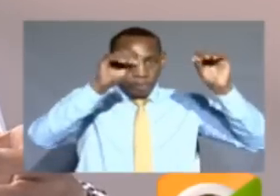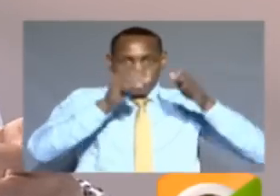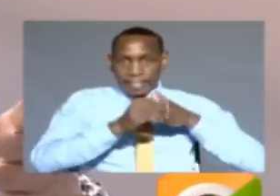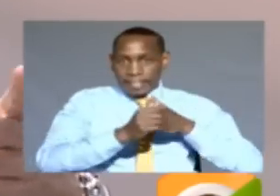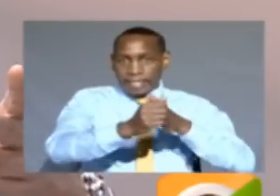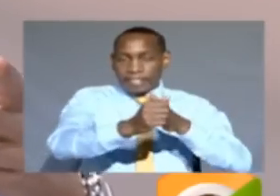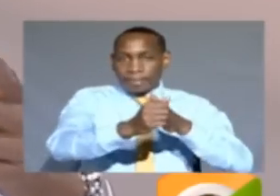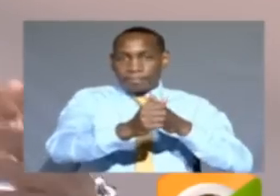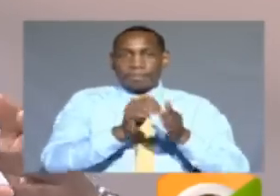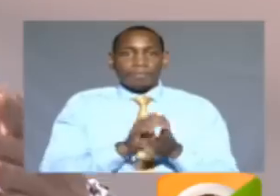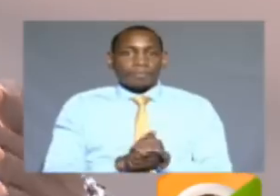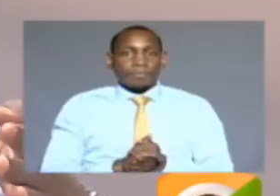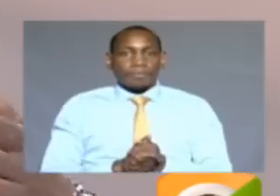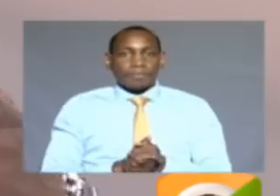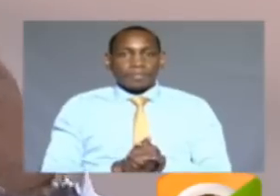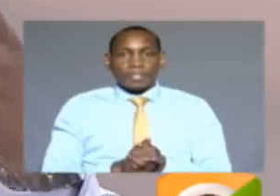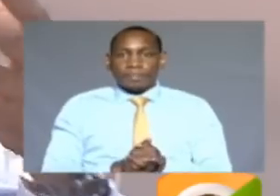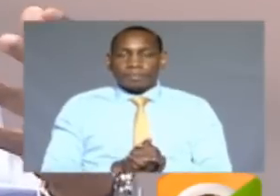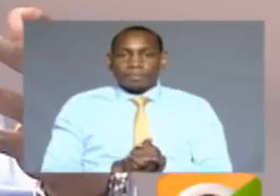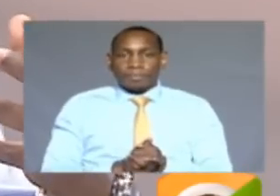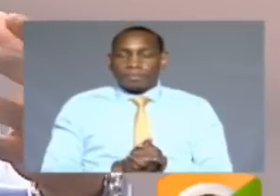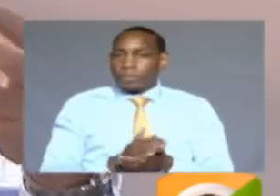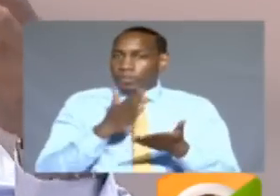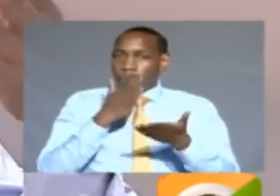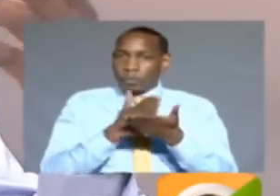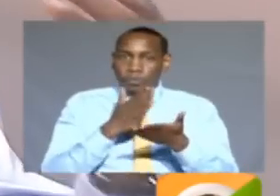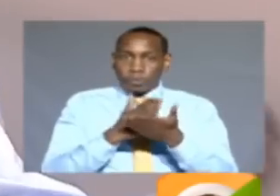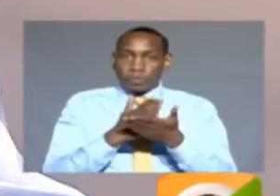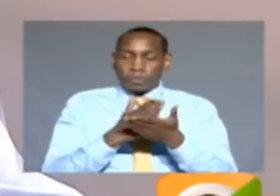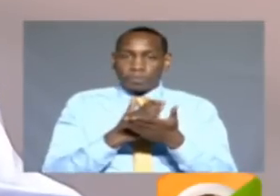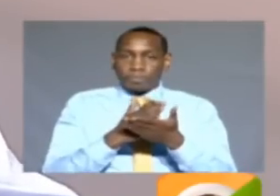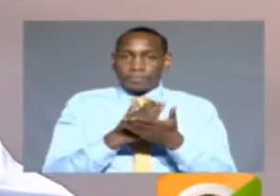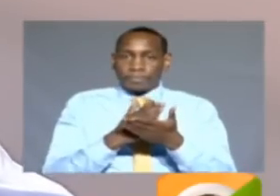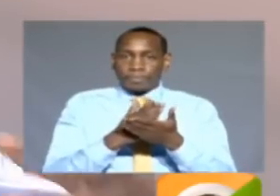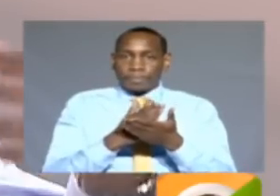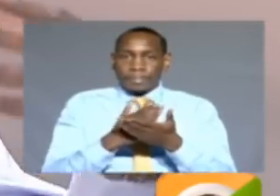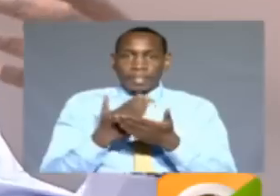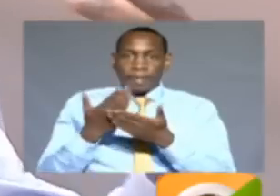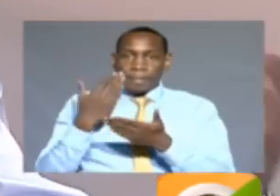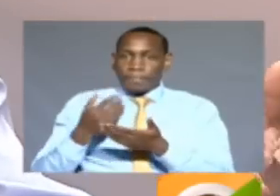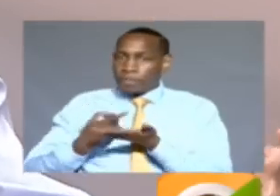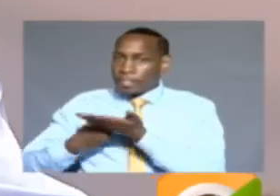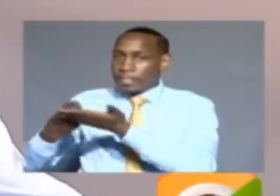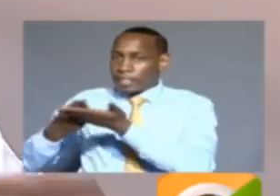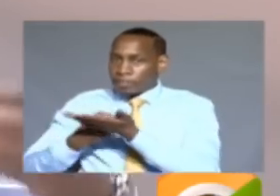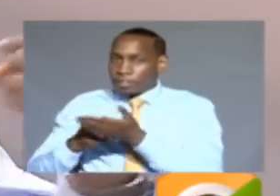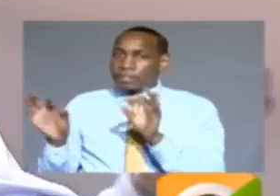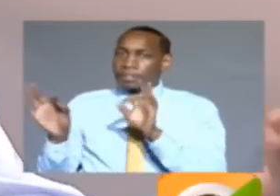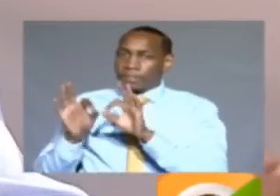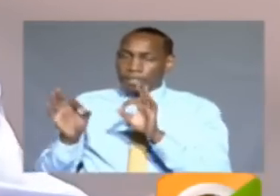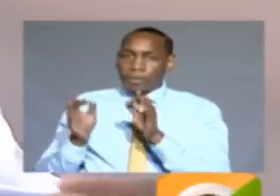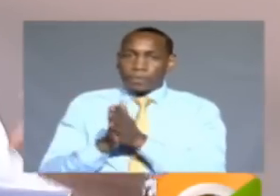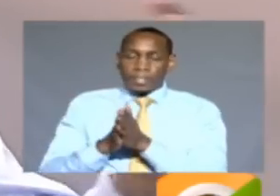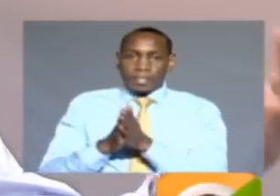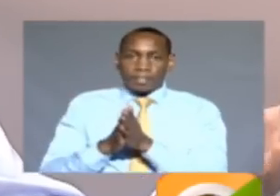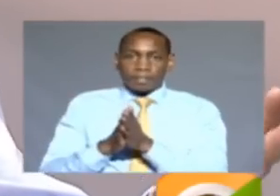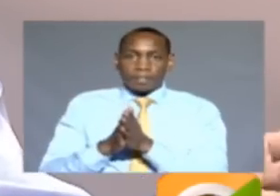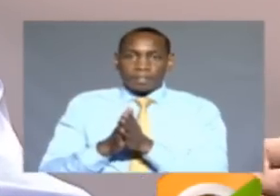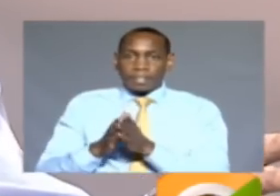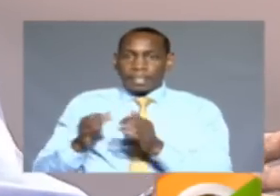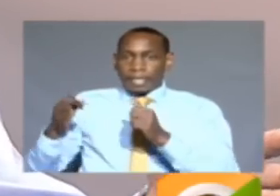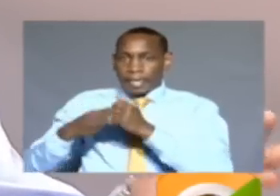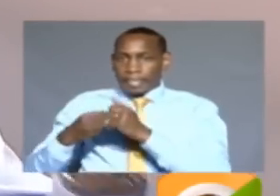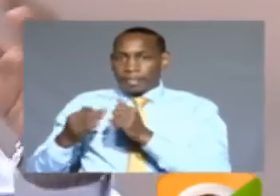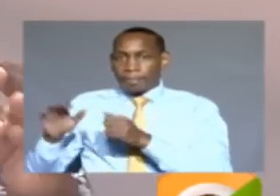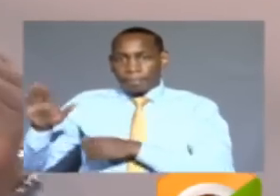leadership, you cannot help but miss the kind of debates that happened, the kind of speeches in Parliament, that we've just the seventh watched. Parliament, the eighth